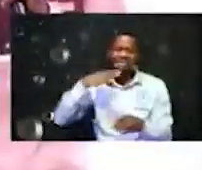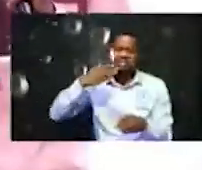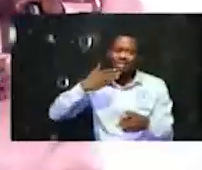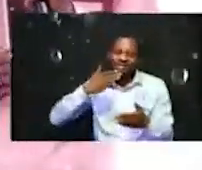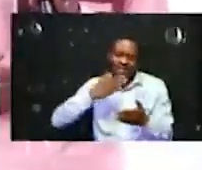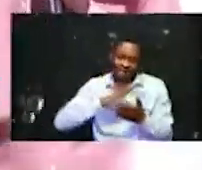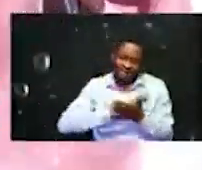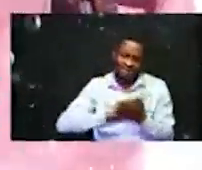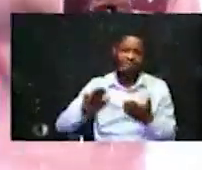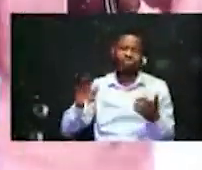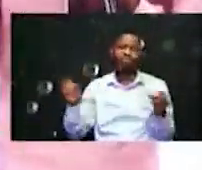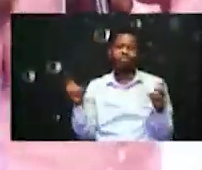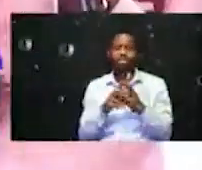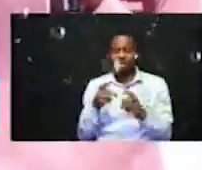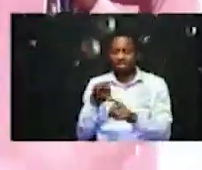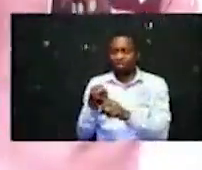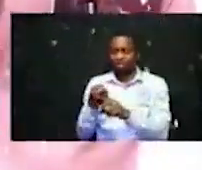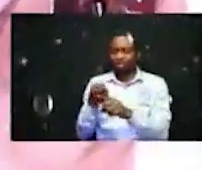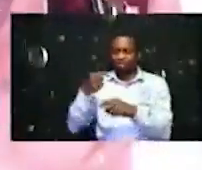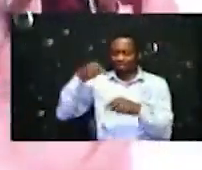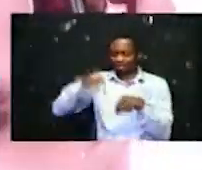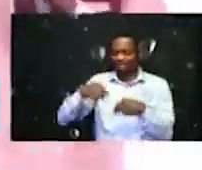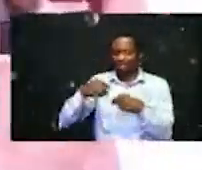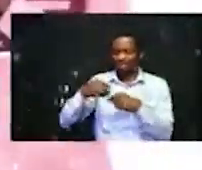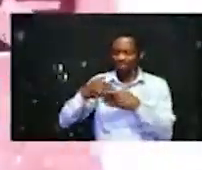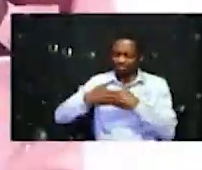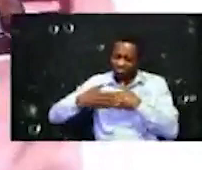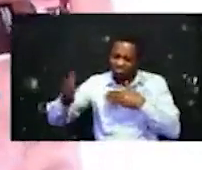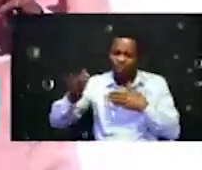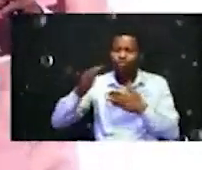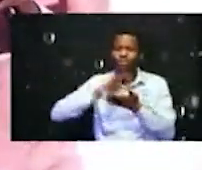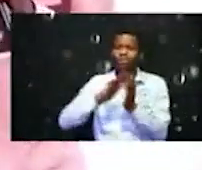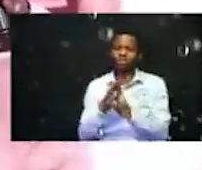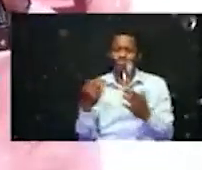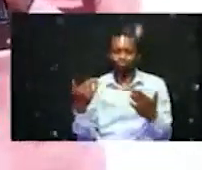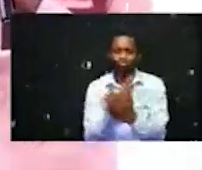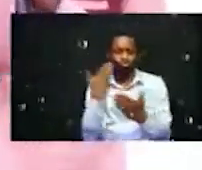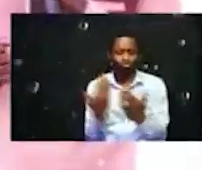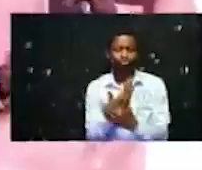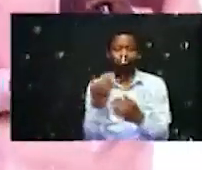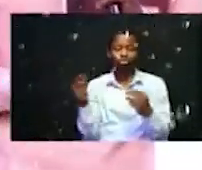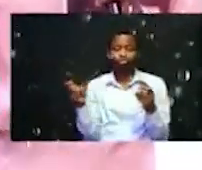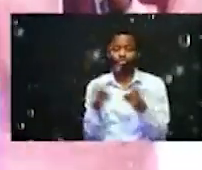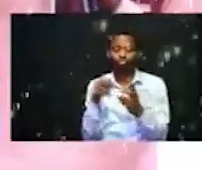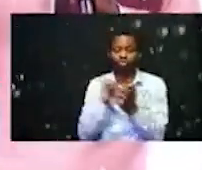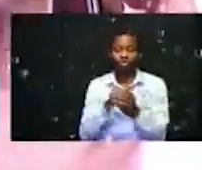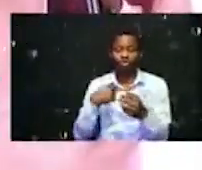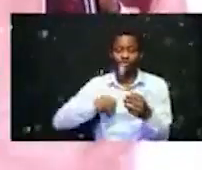want to chart a new course by working hard and diligently to work on our